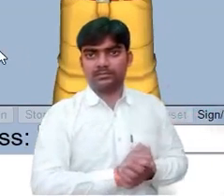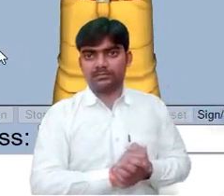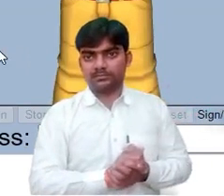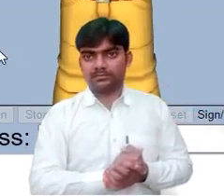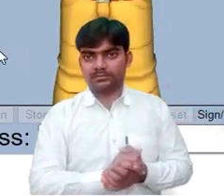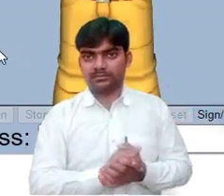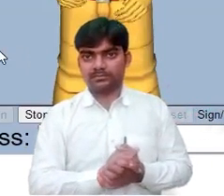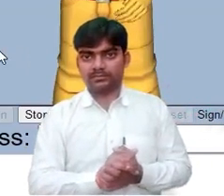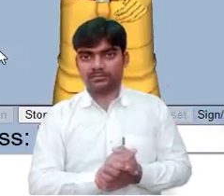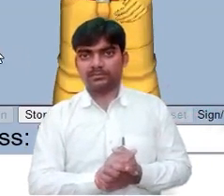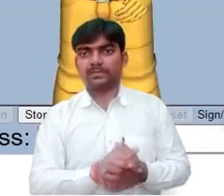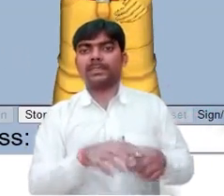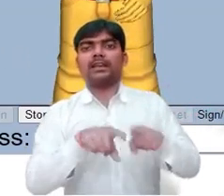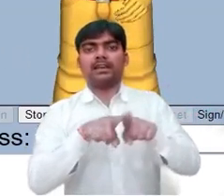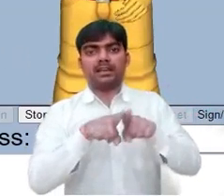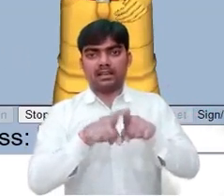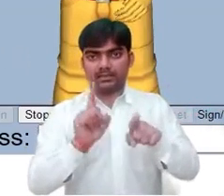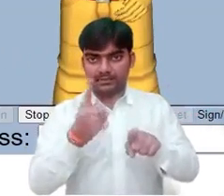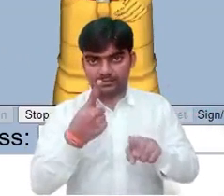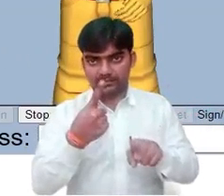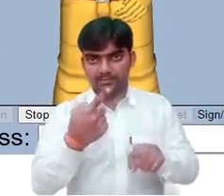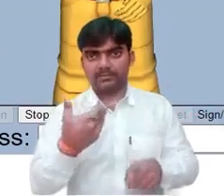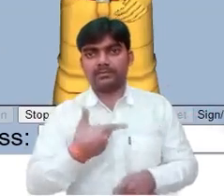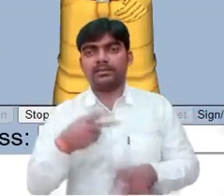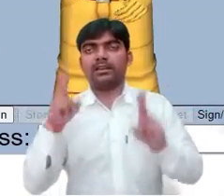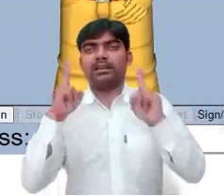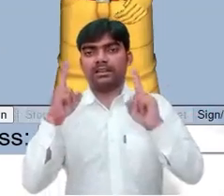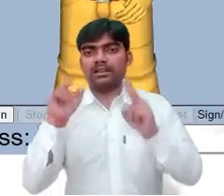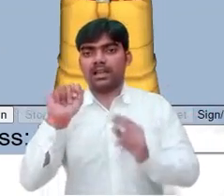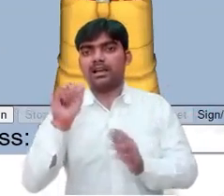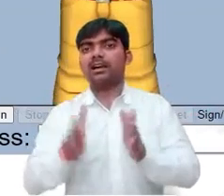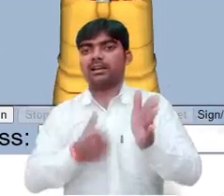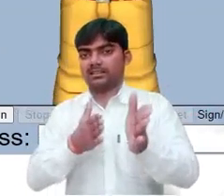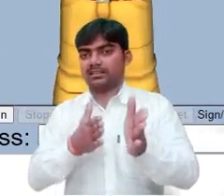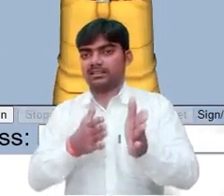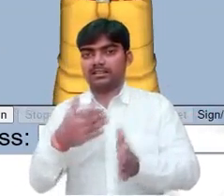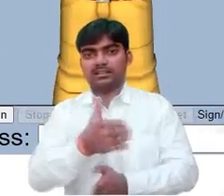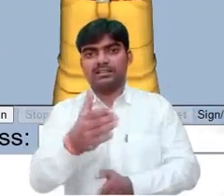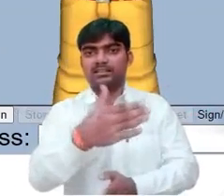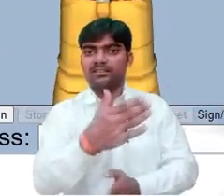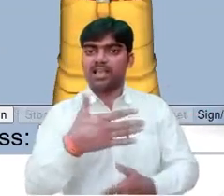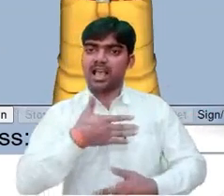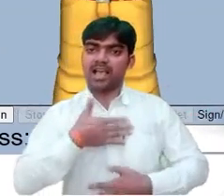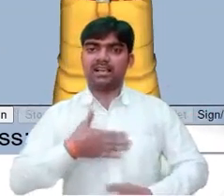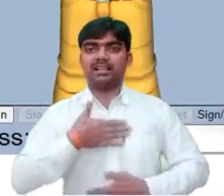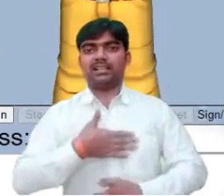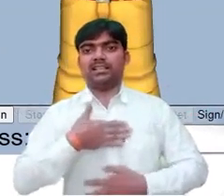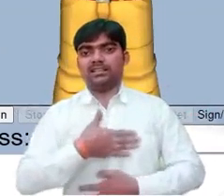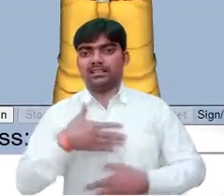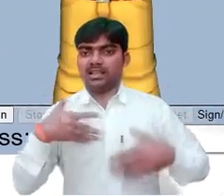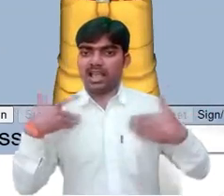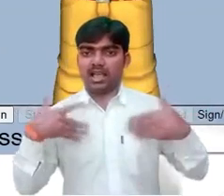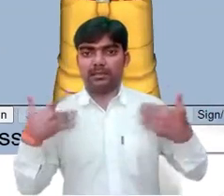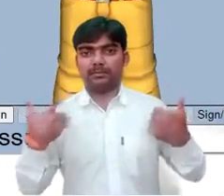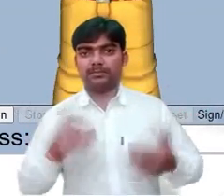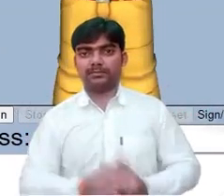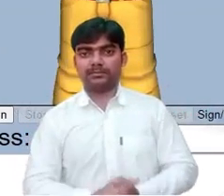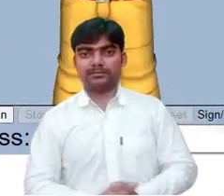announcements will be played by this avatar. So let us take another static